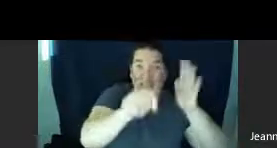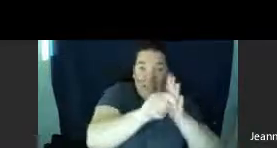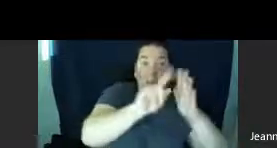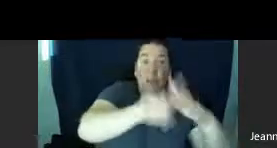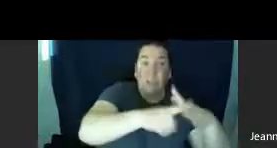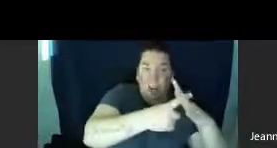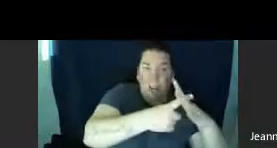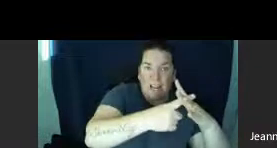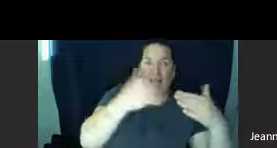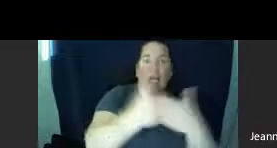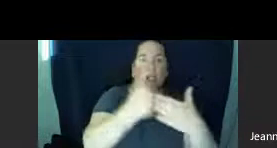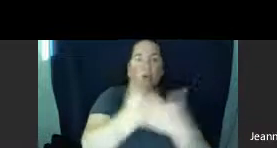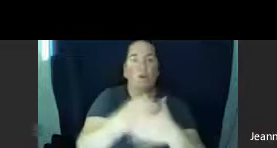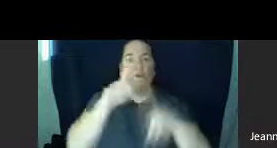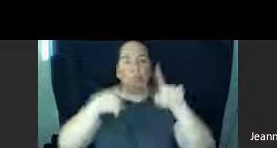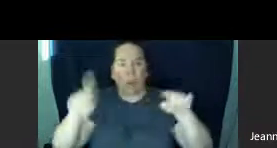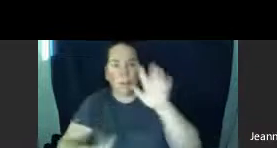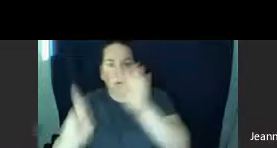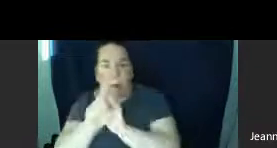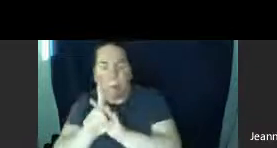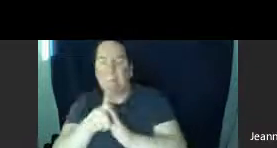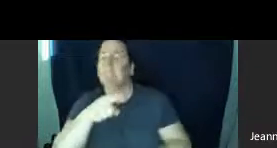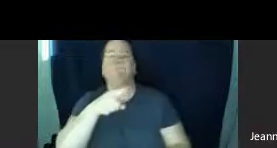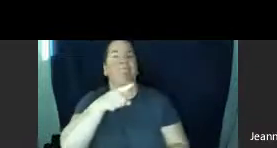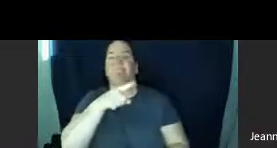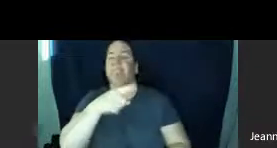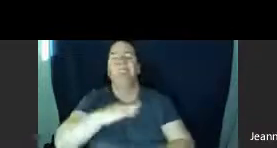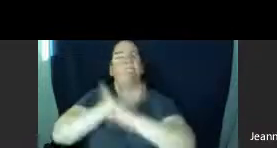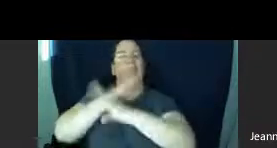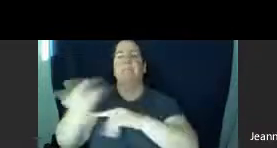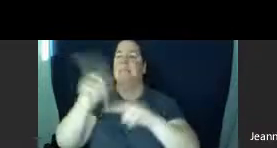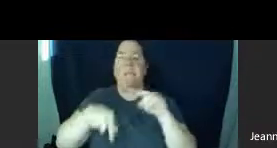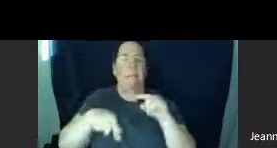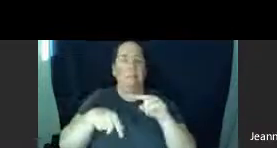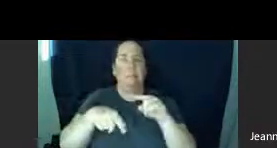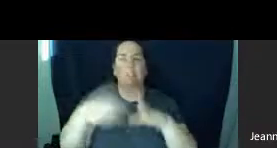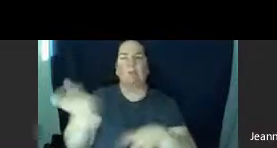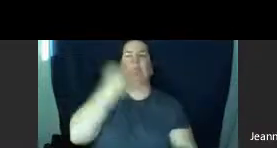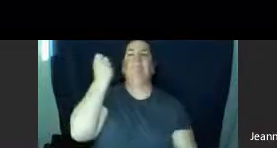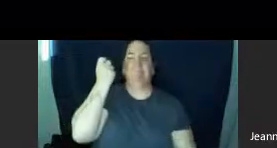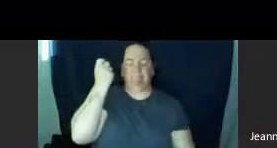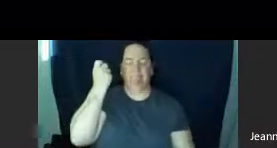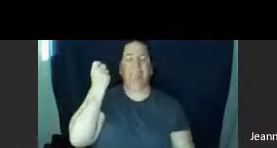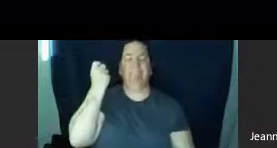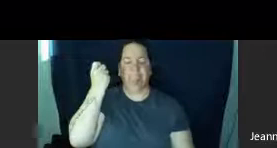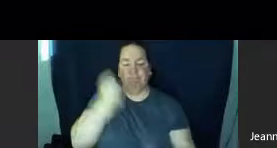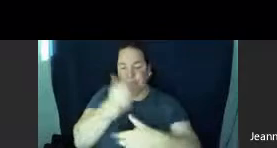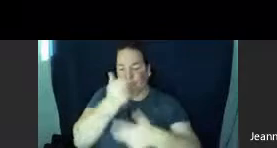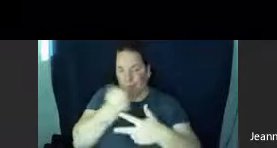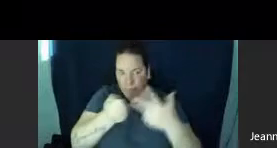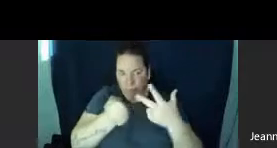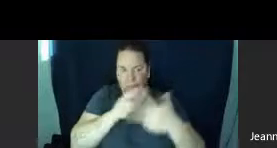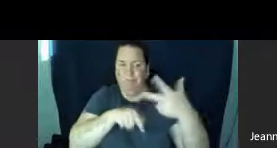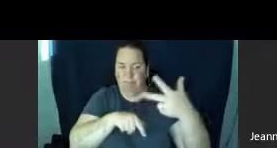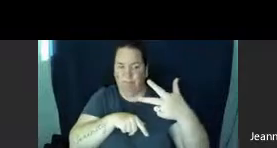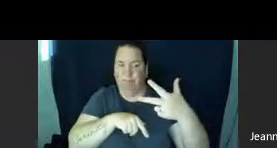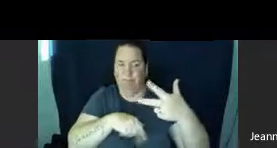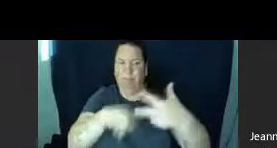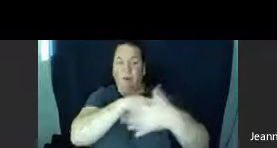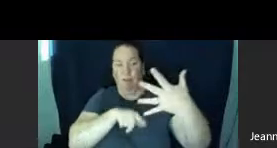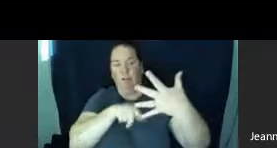new variants emerged, it showed that they were not effective, so they were pulled from